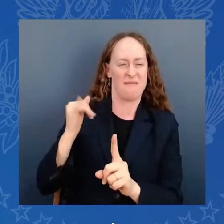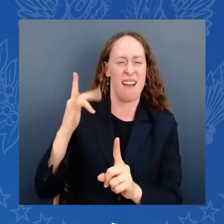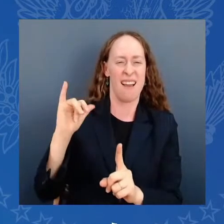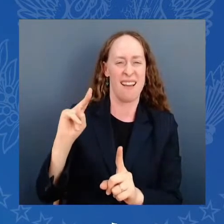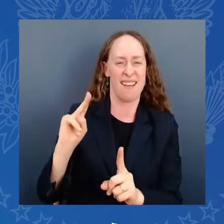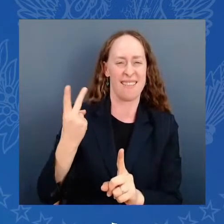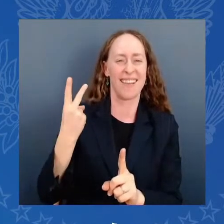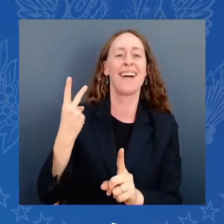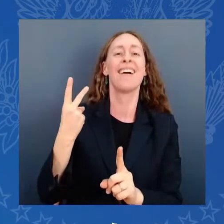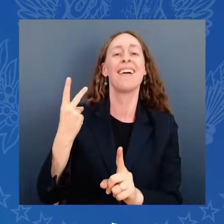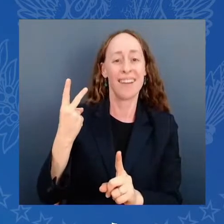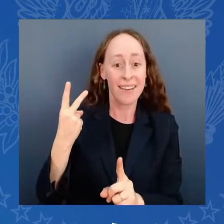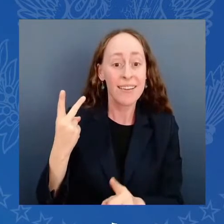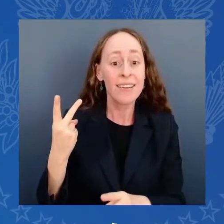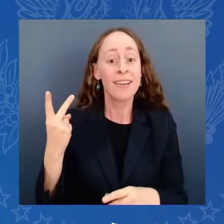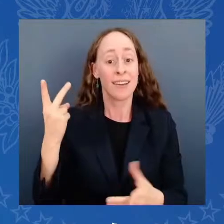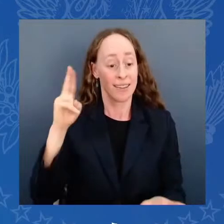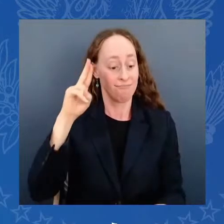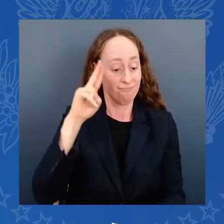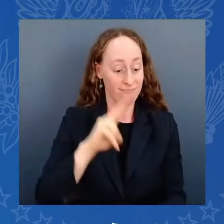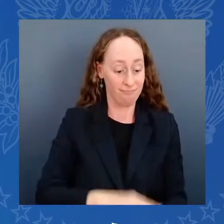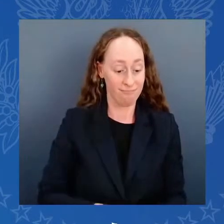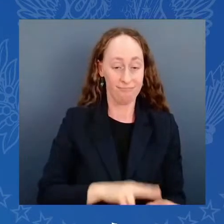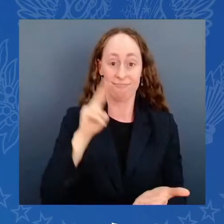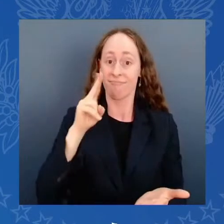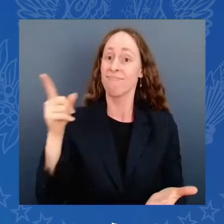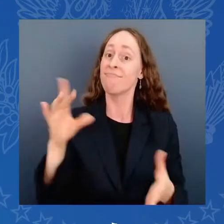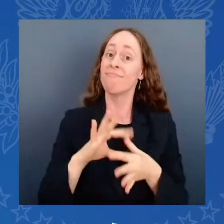triumph, yet those who founded